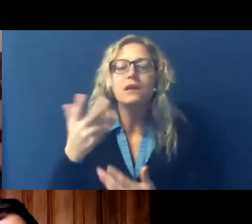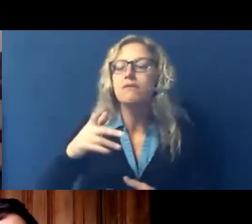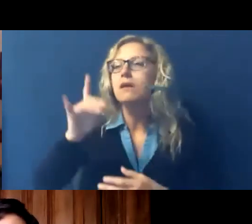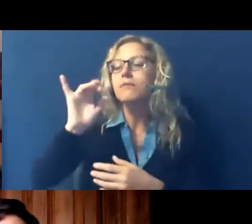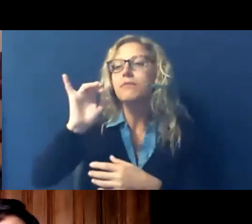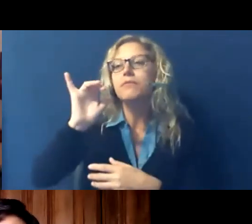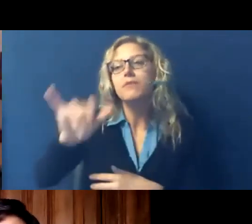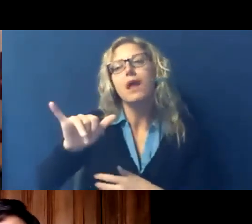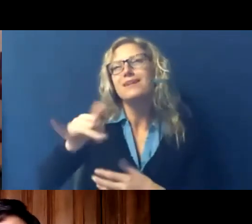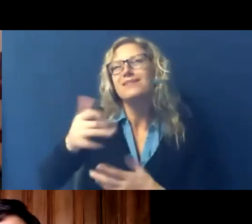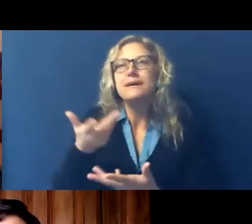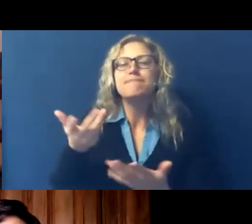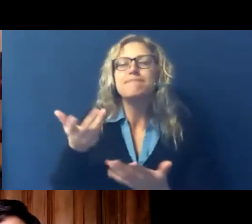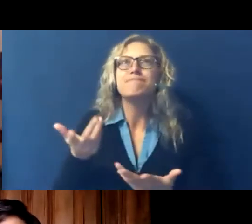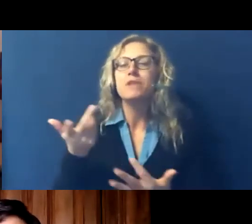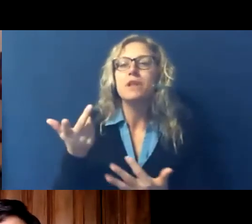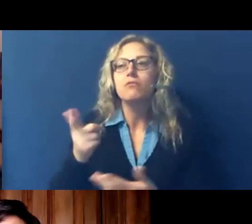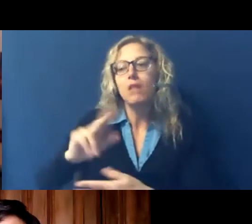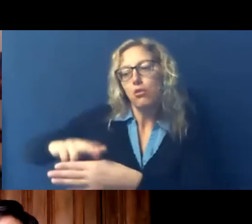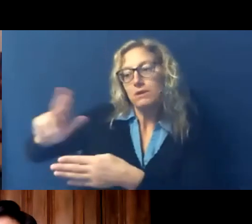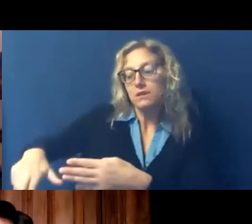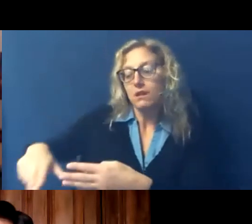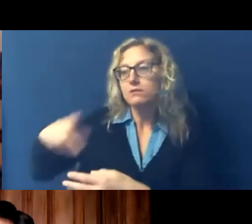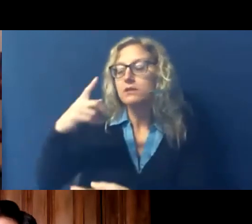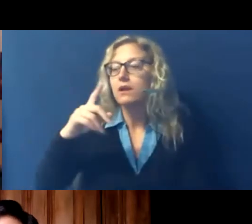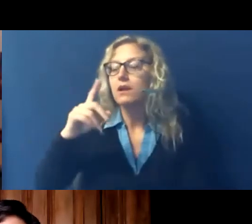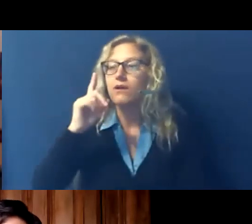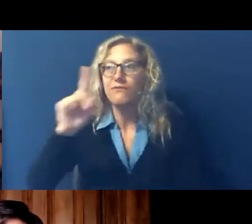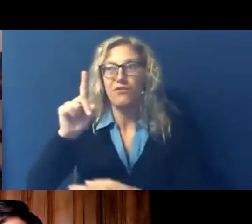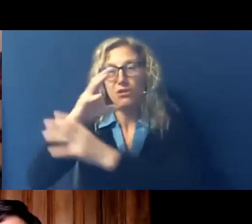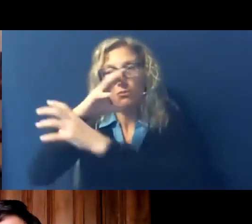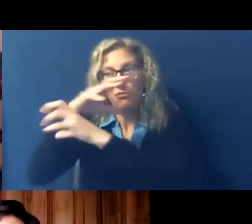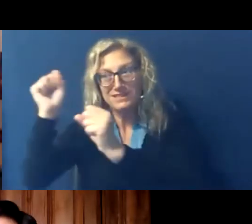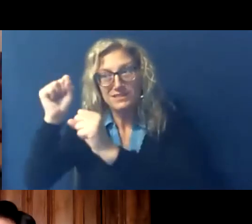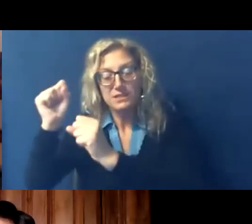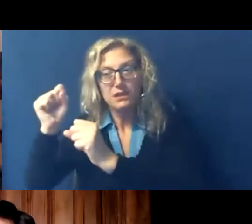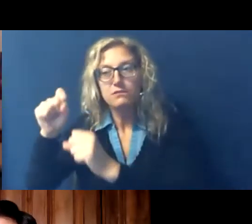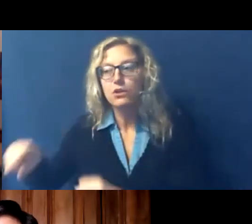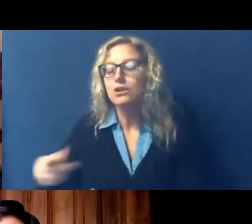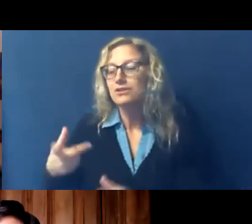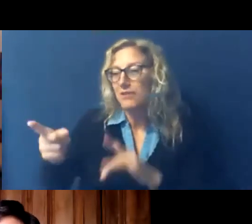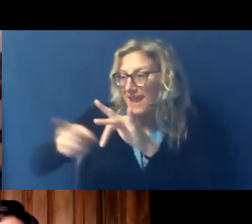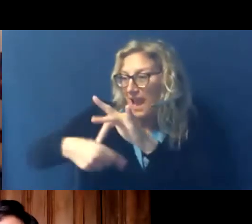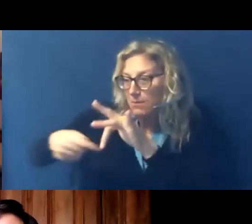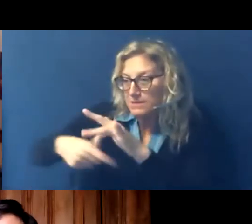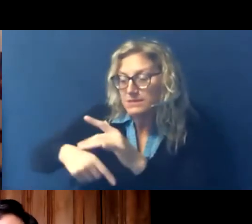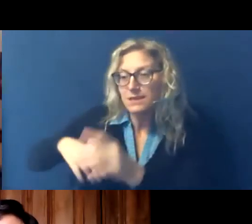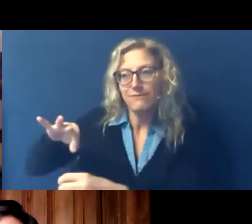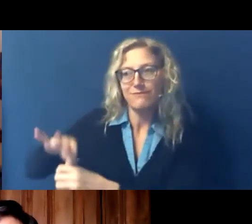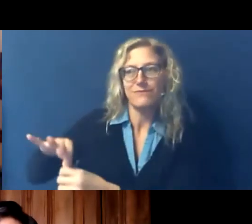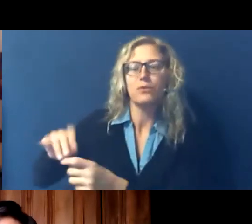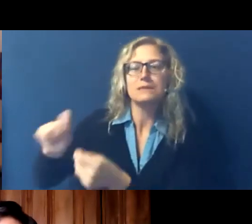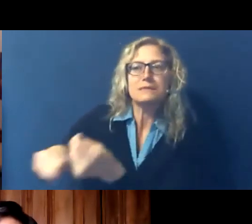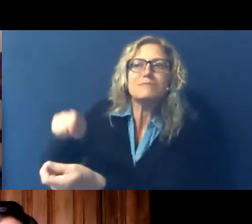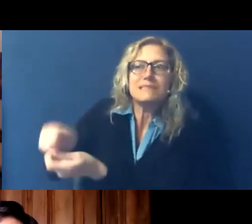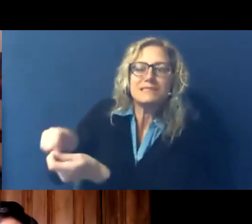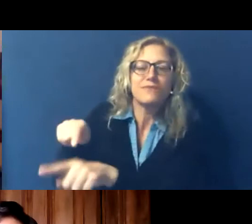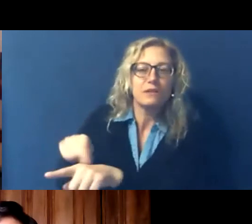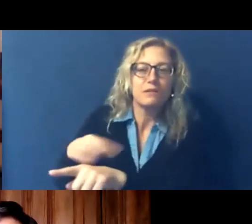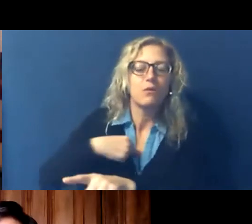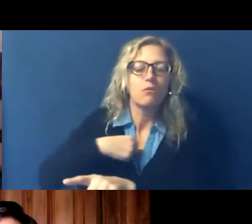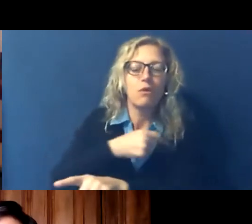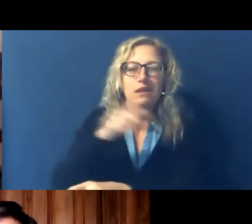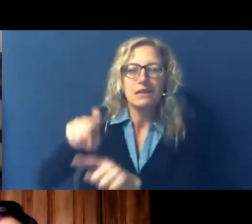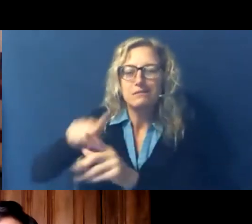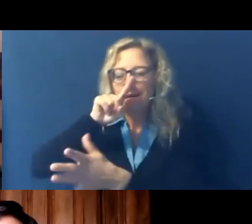that produced the outcome in the presidential contest there. So the restrictions on absentee voting in particular, that's something we're going to be looking